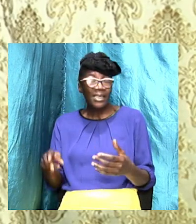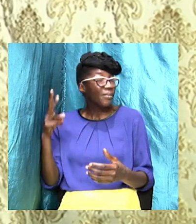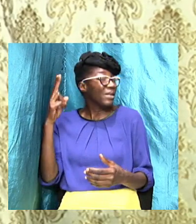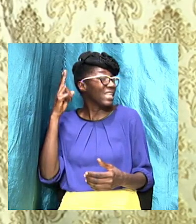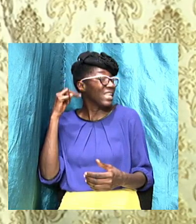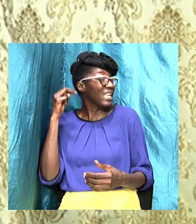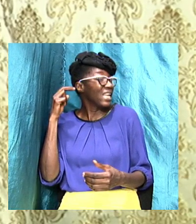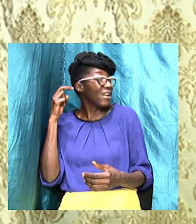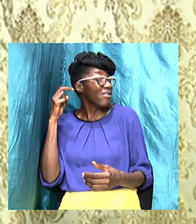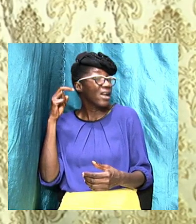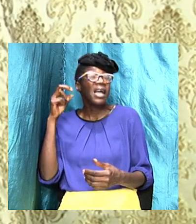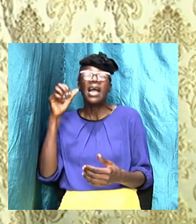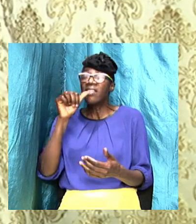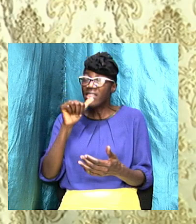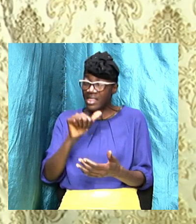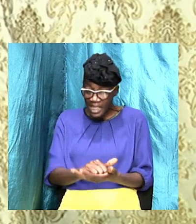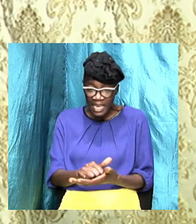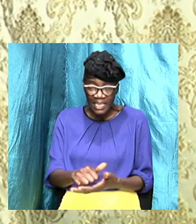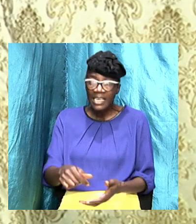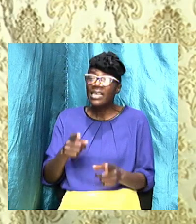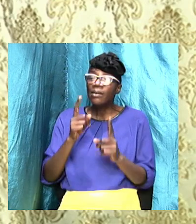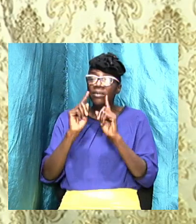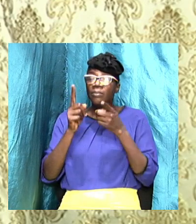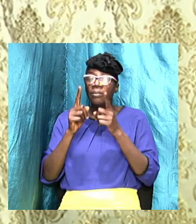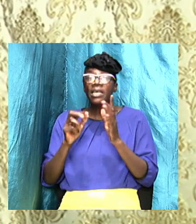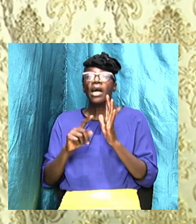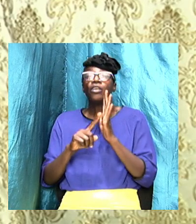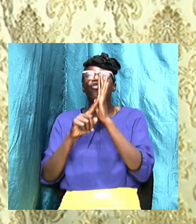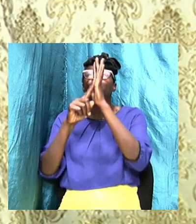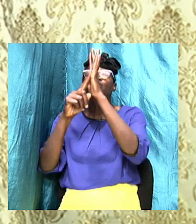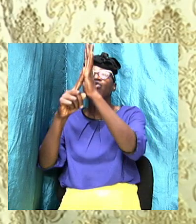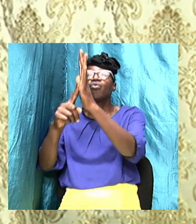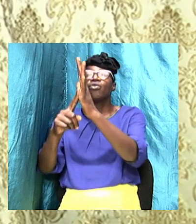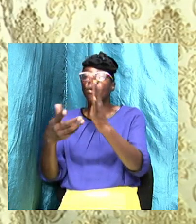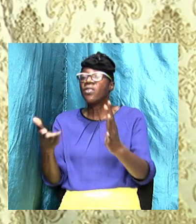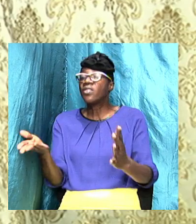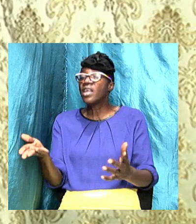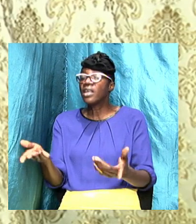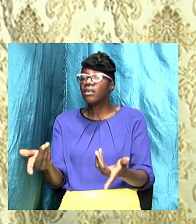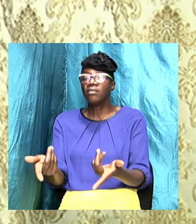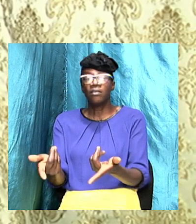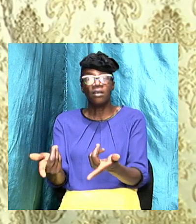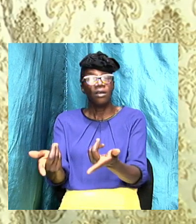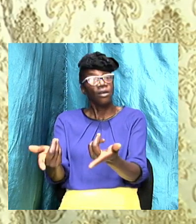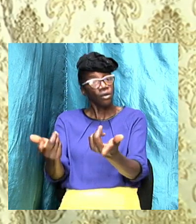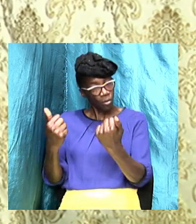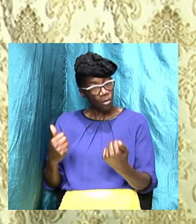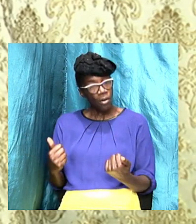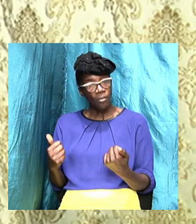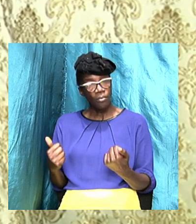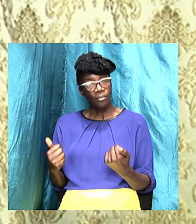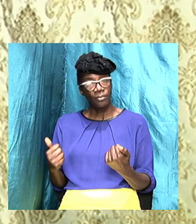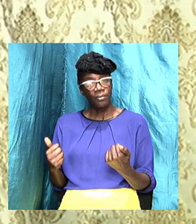hear, that he shall speak. And he will show you things to come.